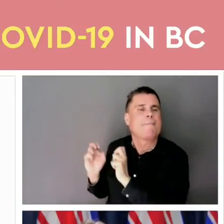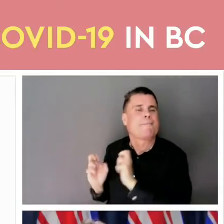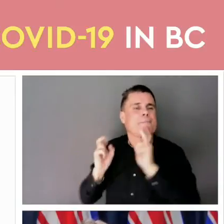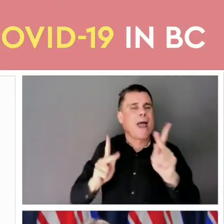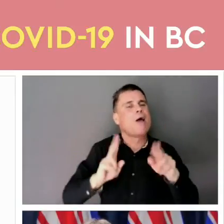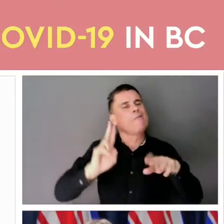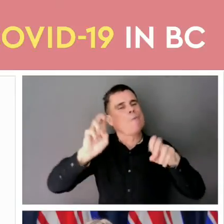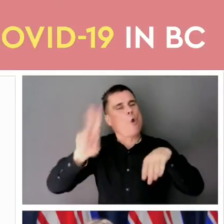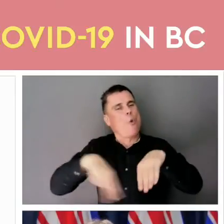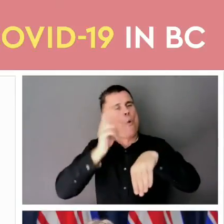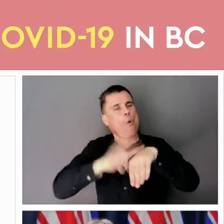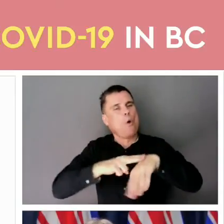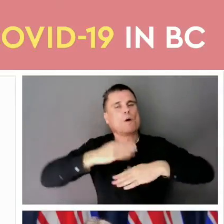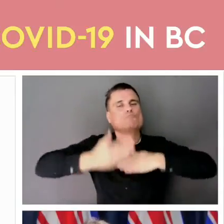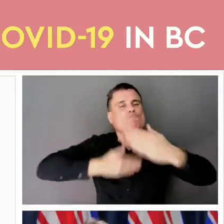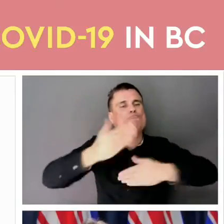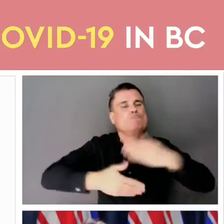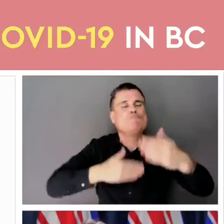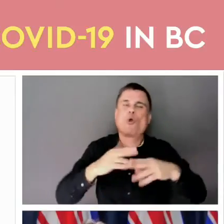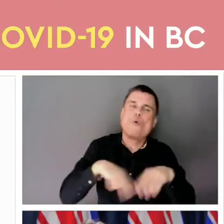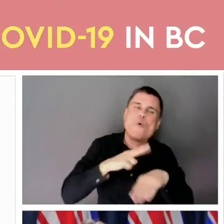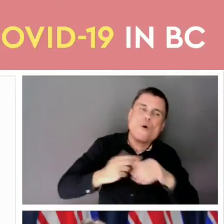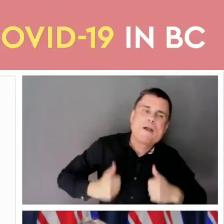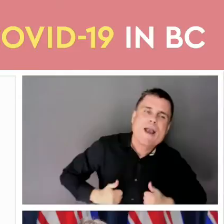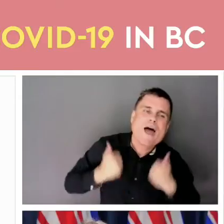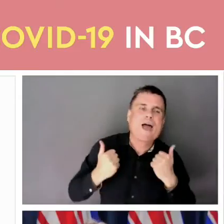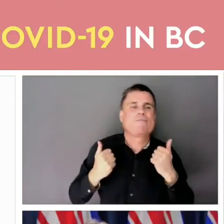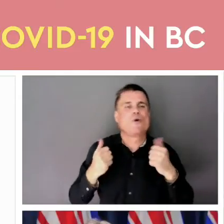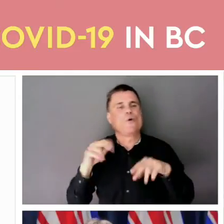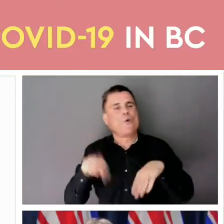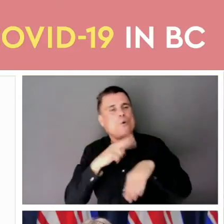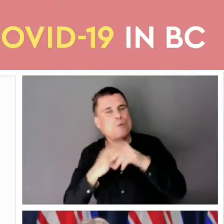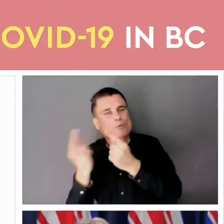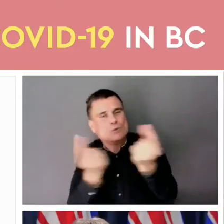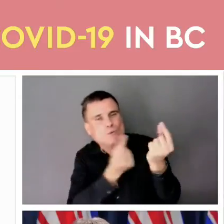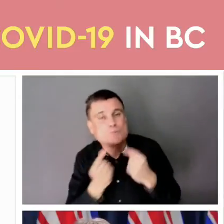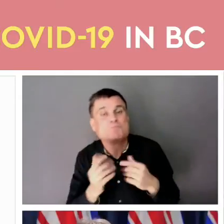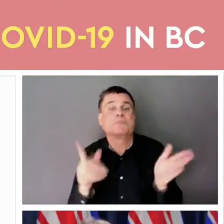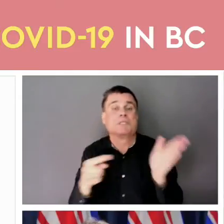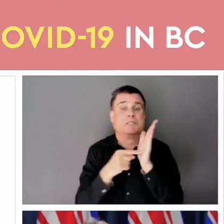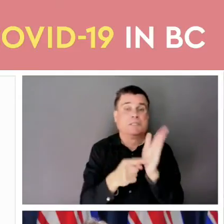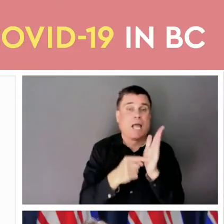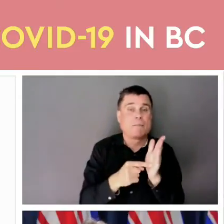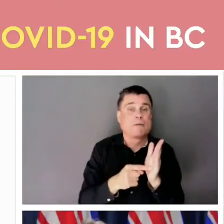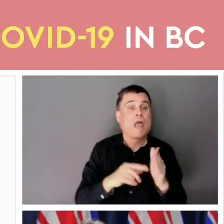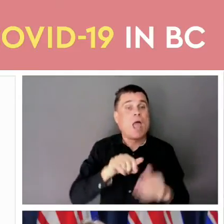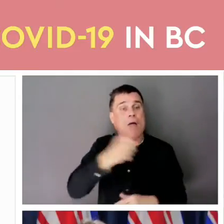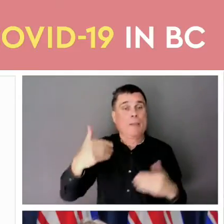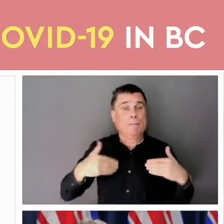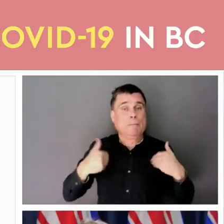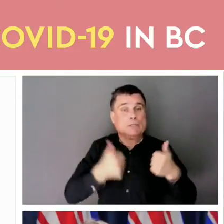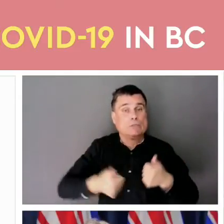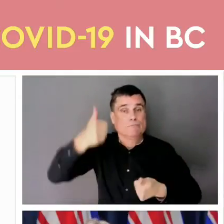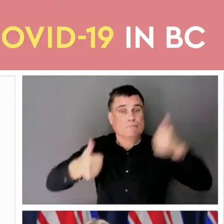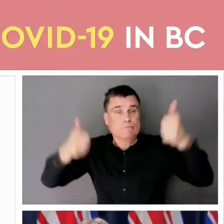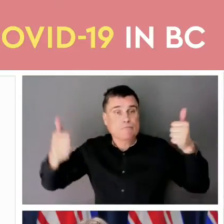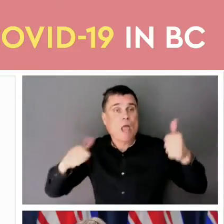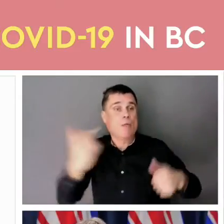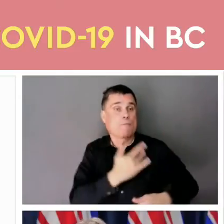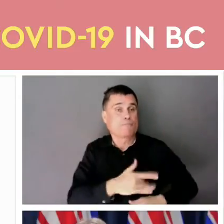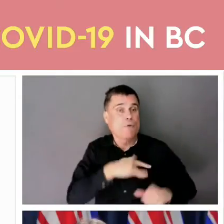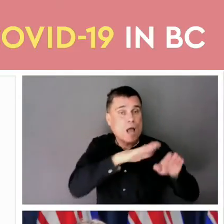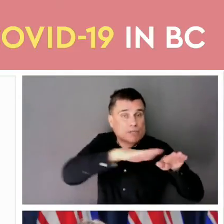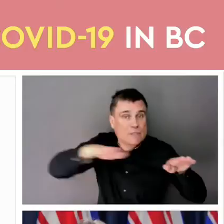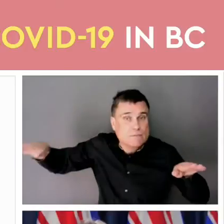will be leveraging partnerships with other ministries of the provincial government, local governments, nonprofit groups in the community, the private